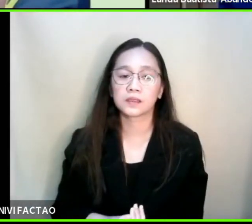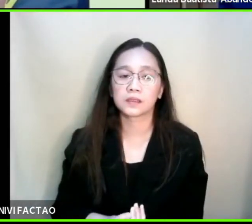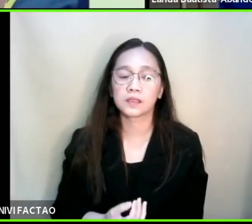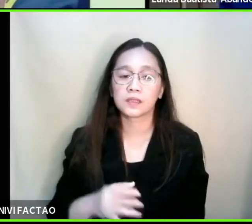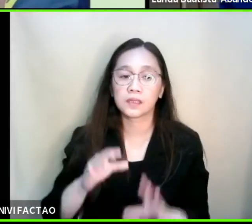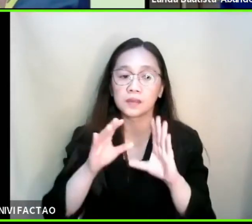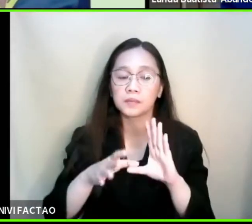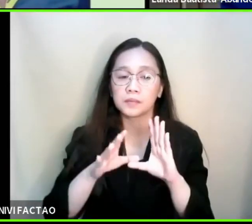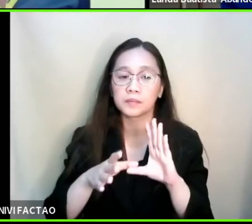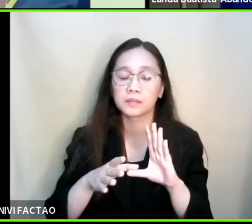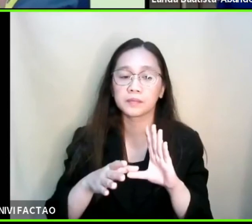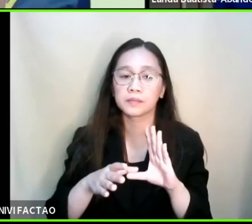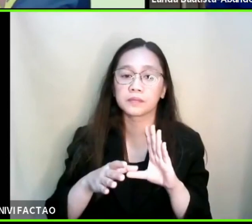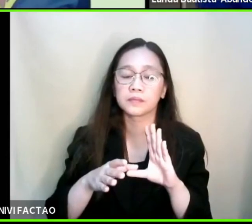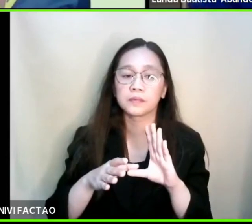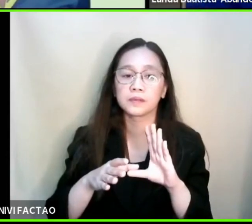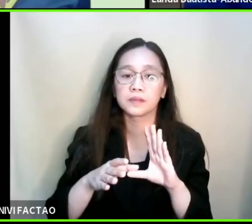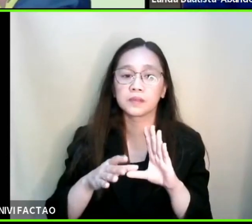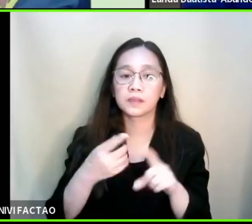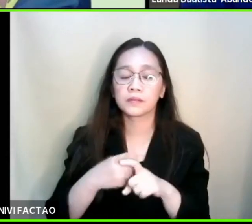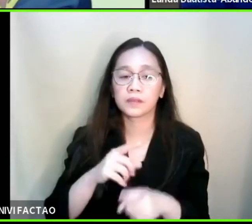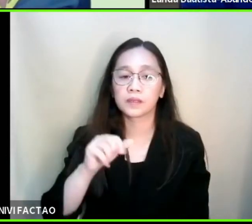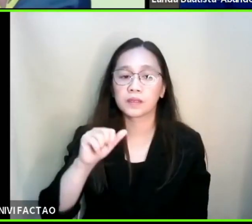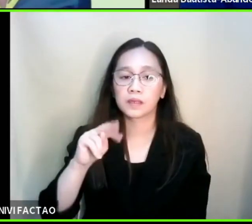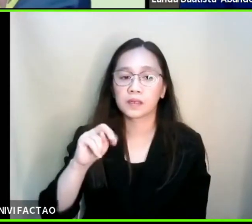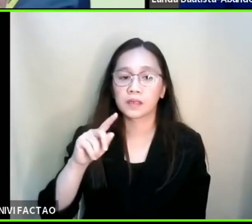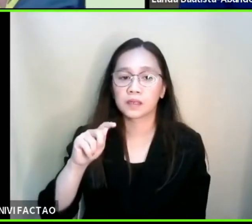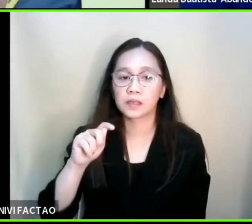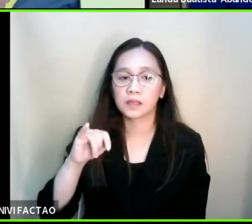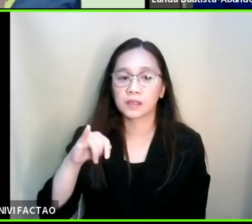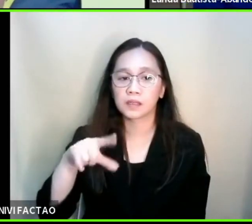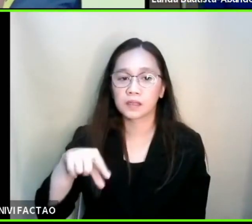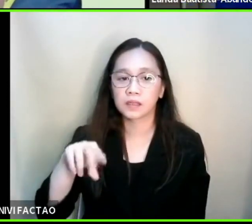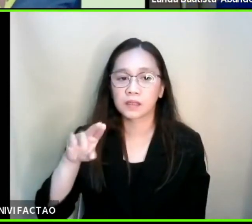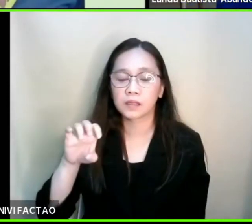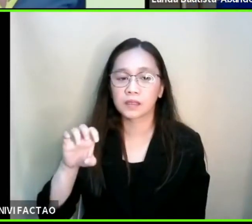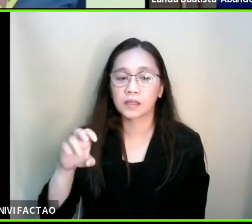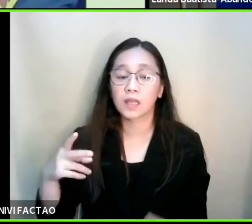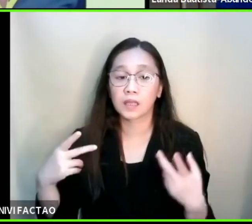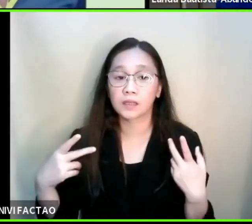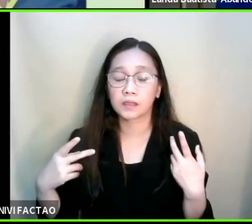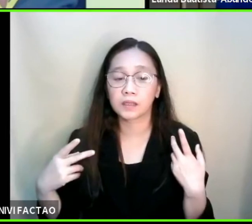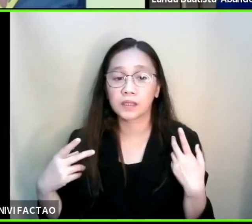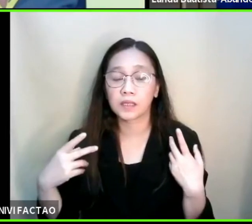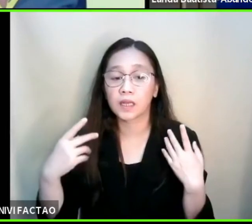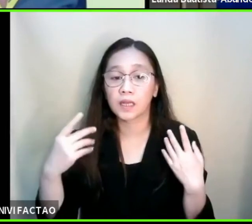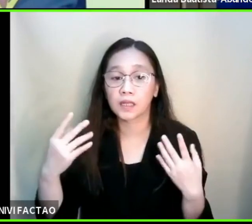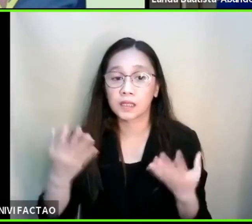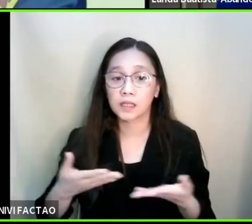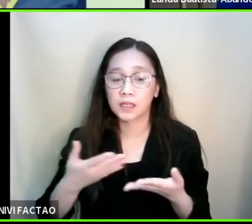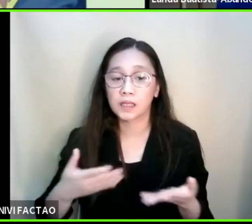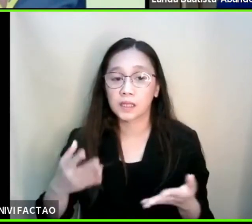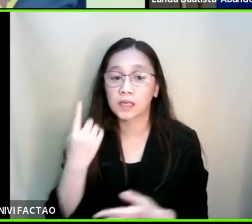Office from Antique. And I think nandito kanina, no, si Ma'am Cora Clarin, no, isa din sa